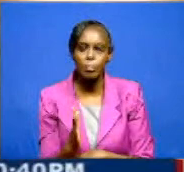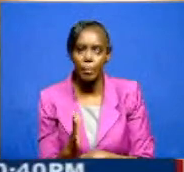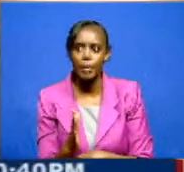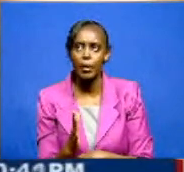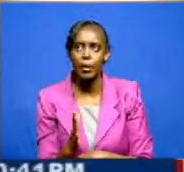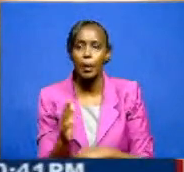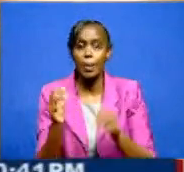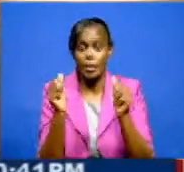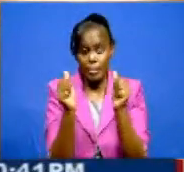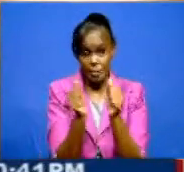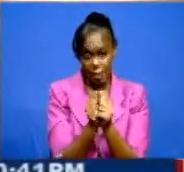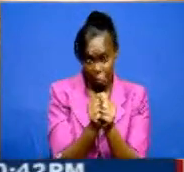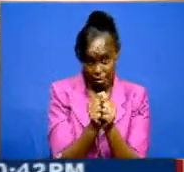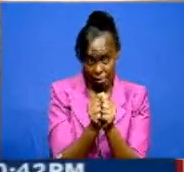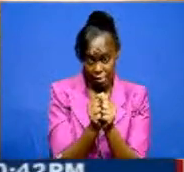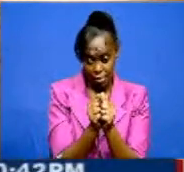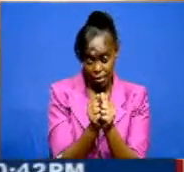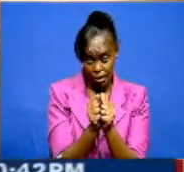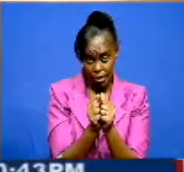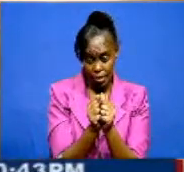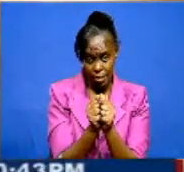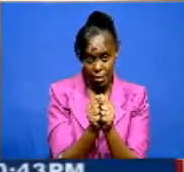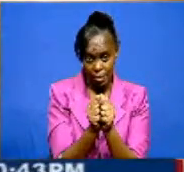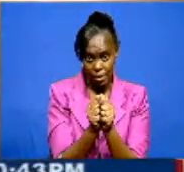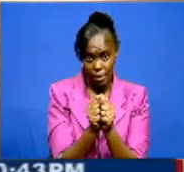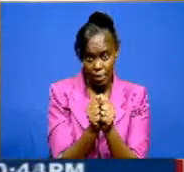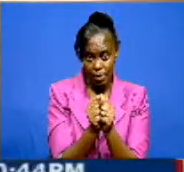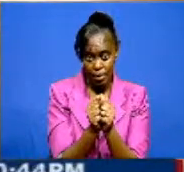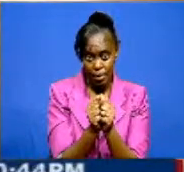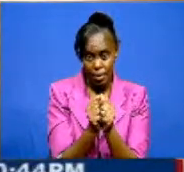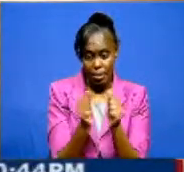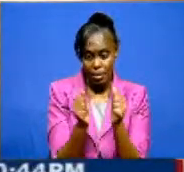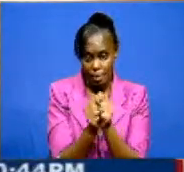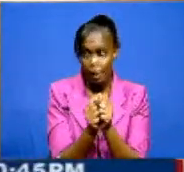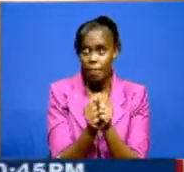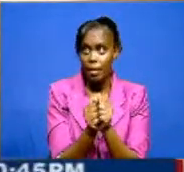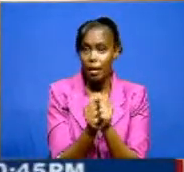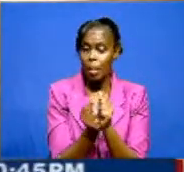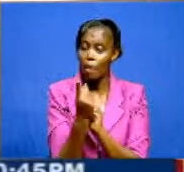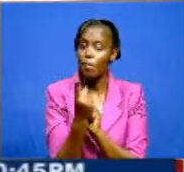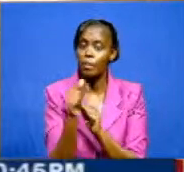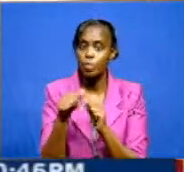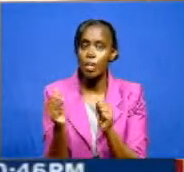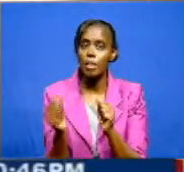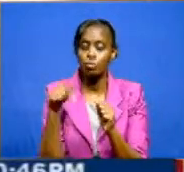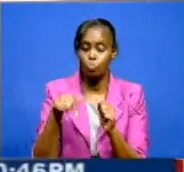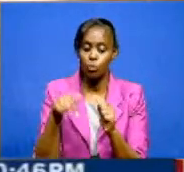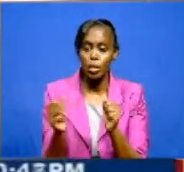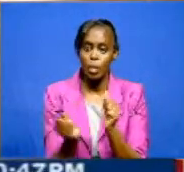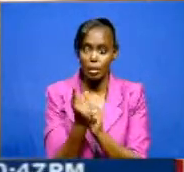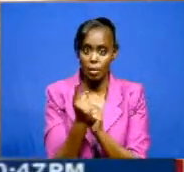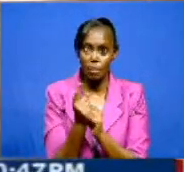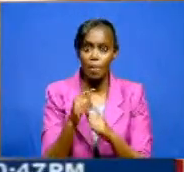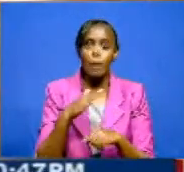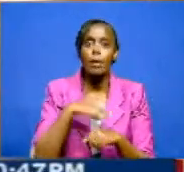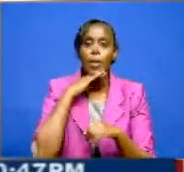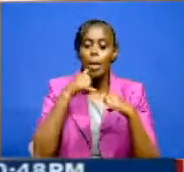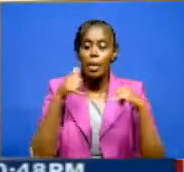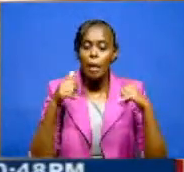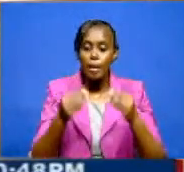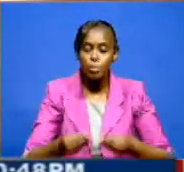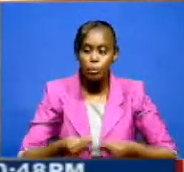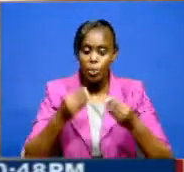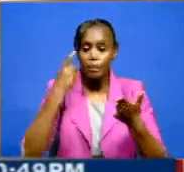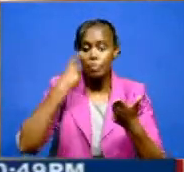the 10th of, is it the 10th or the 9th? The 11th. And the deadline for submitting